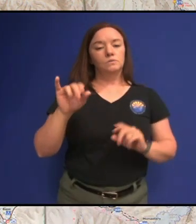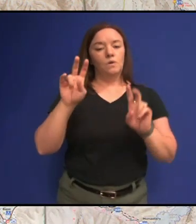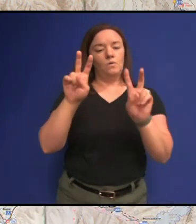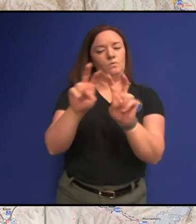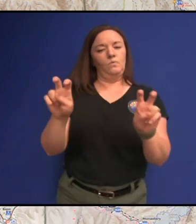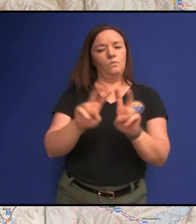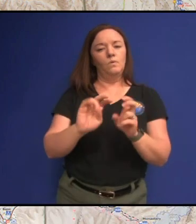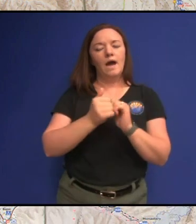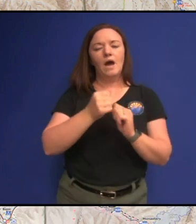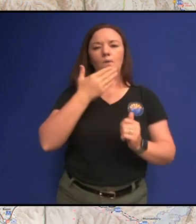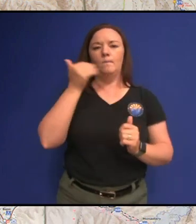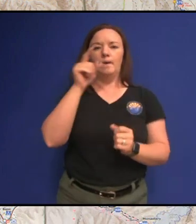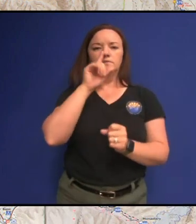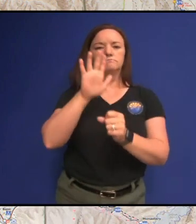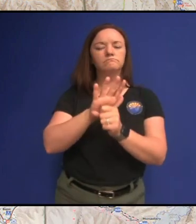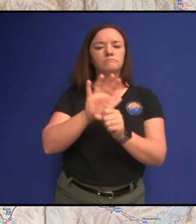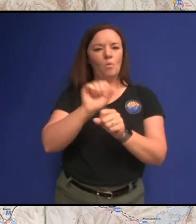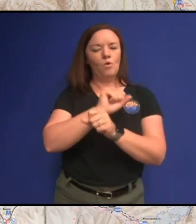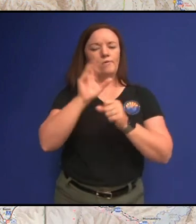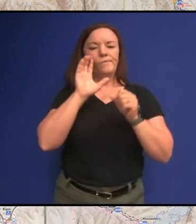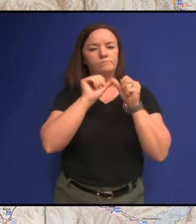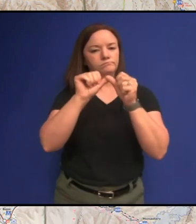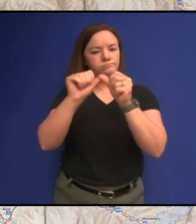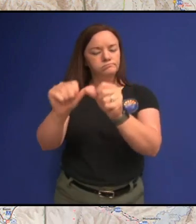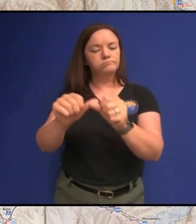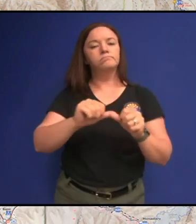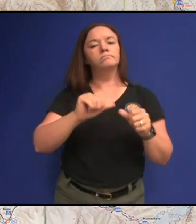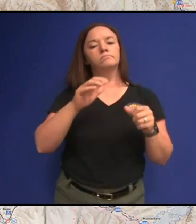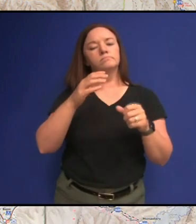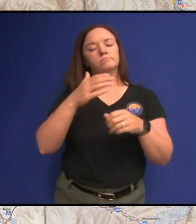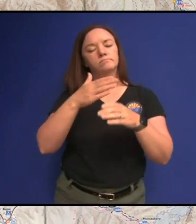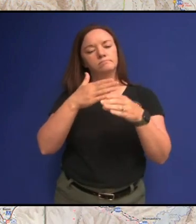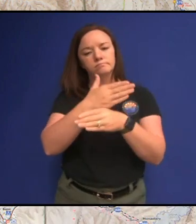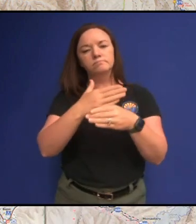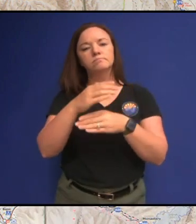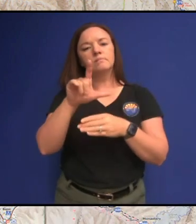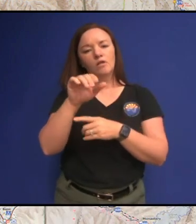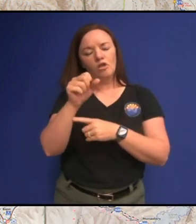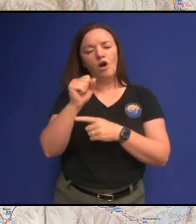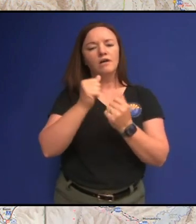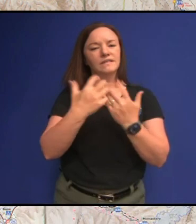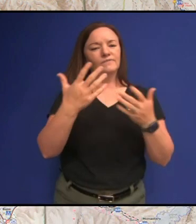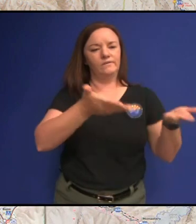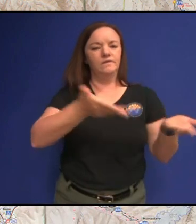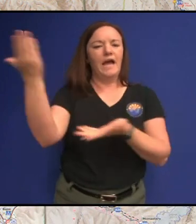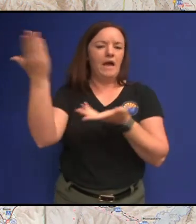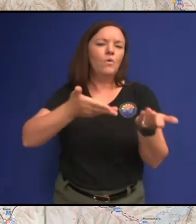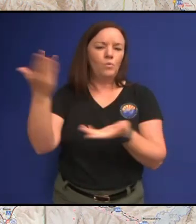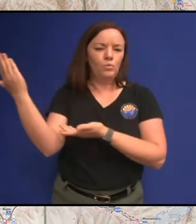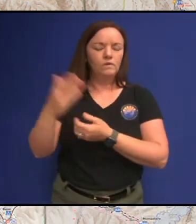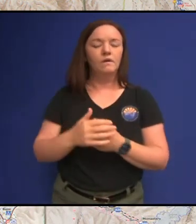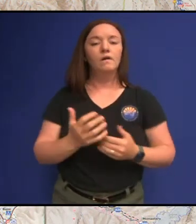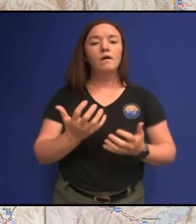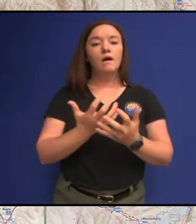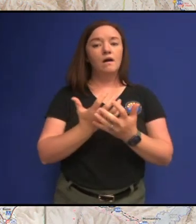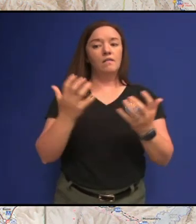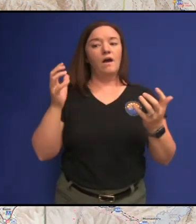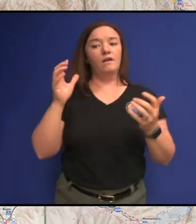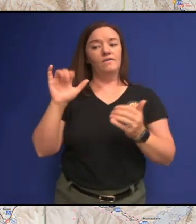we can continue to get this work done, get the logs pulled out and everything underneath those conditions. So we've got a lot of them decked off of